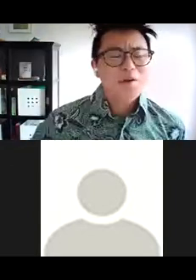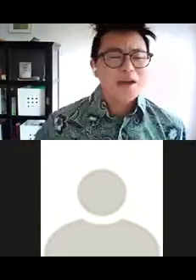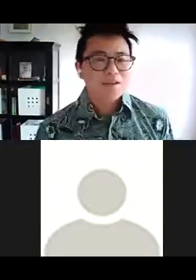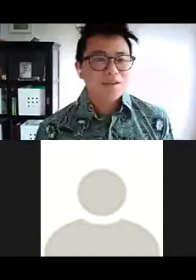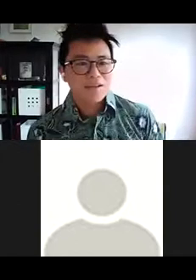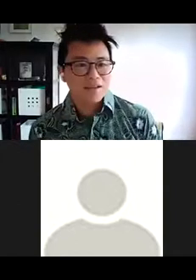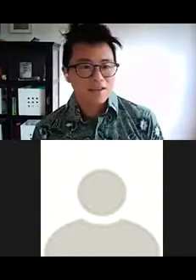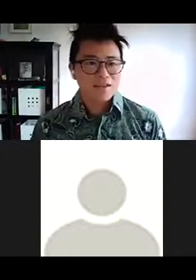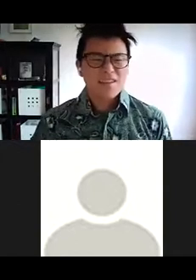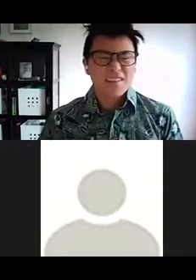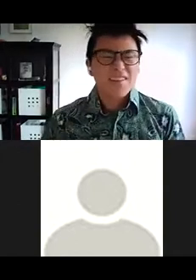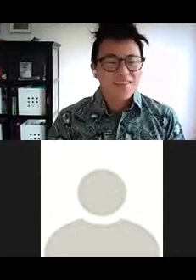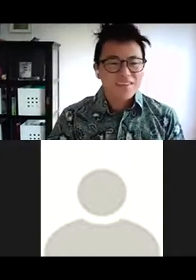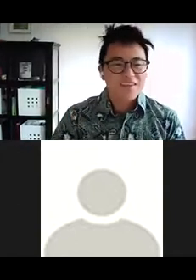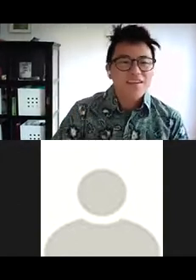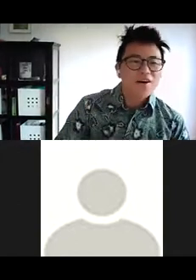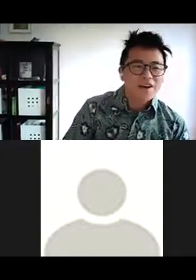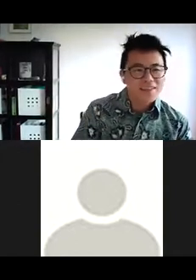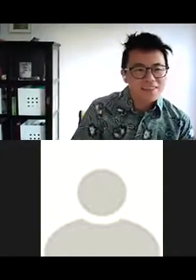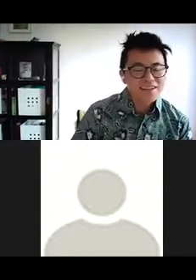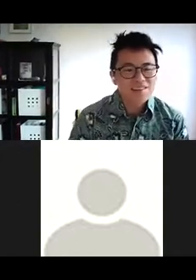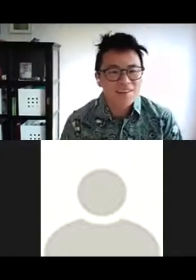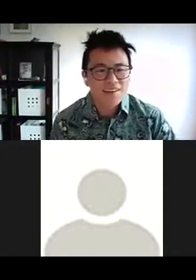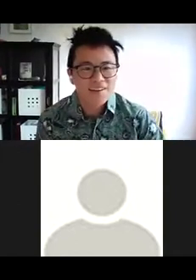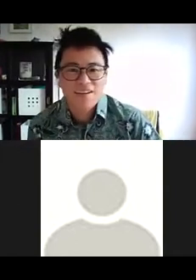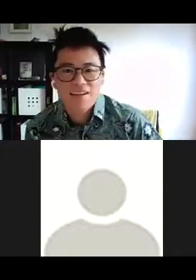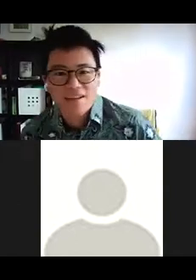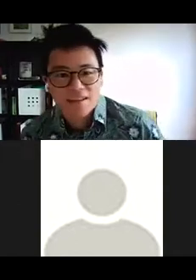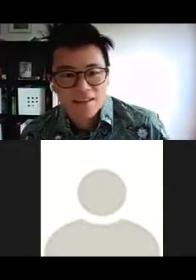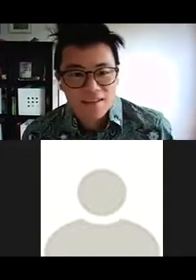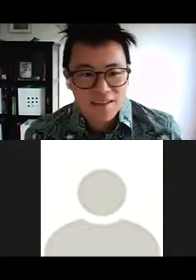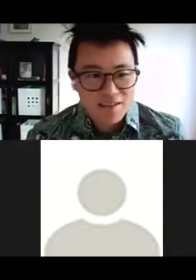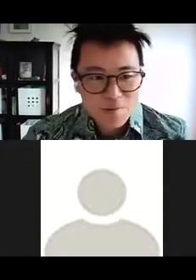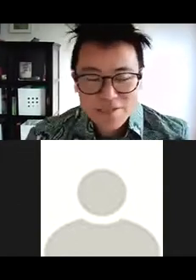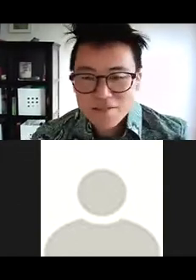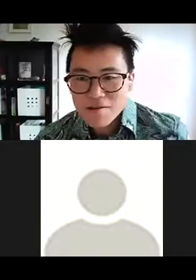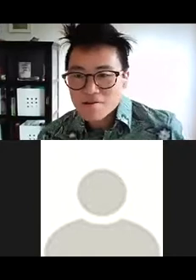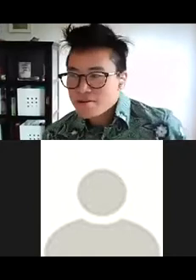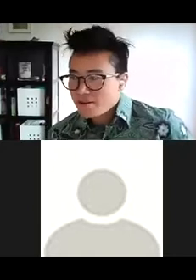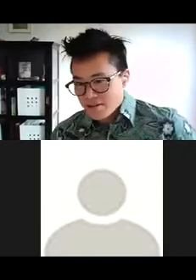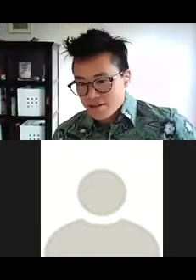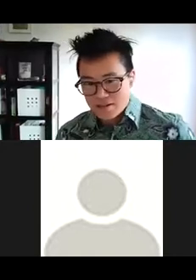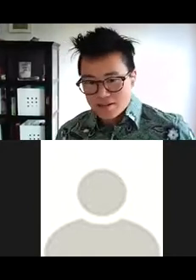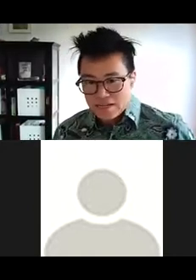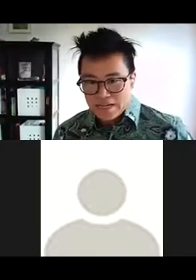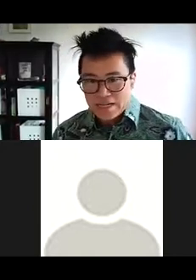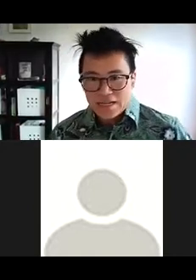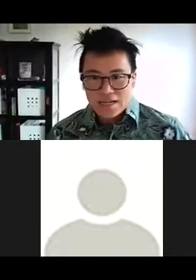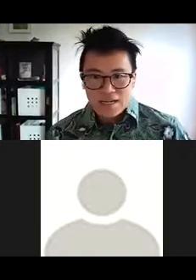Great. Okay. The us are like here. Okay. That's good. No one's alone.